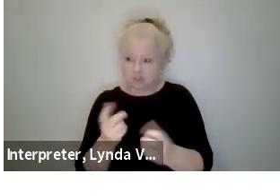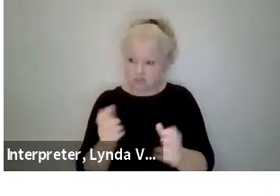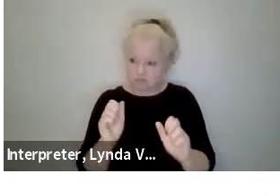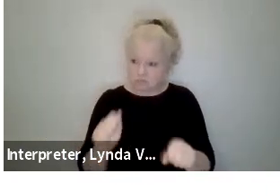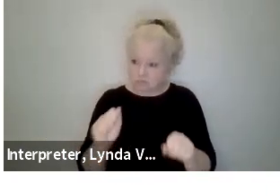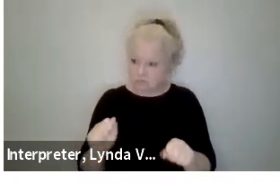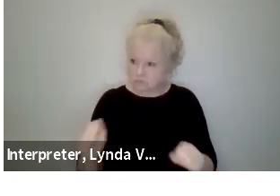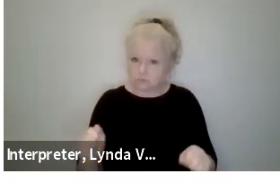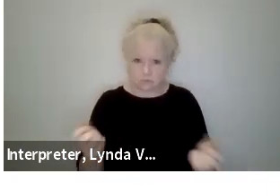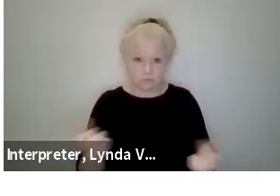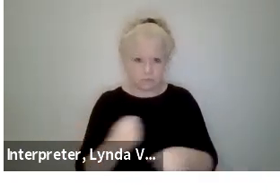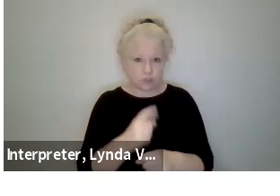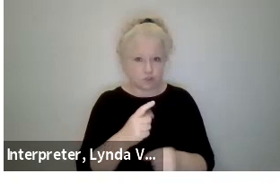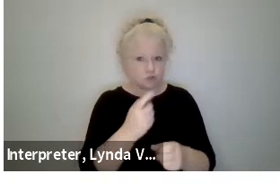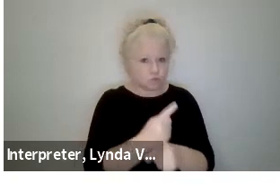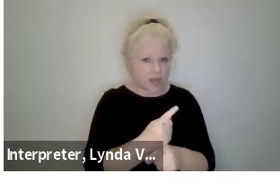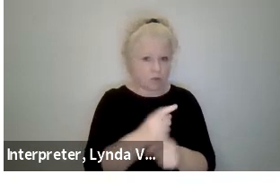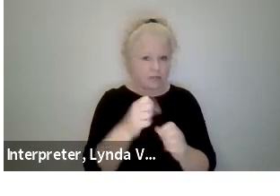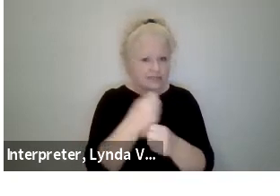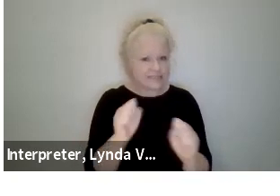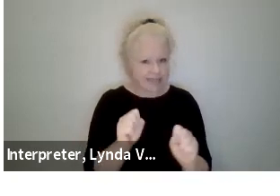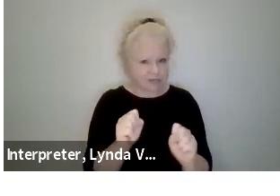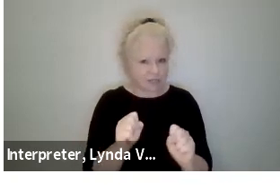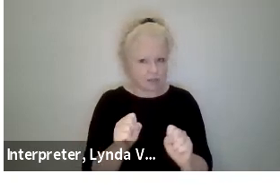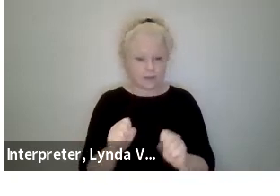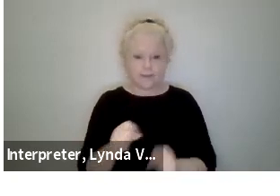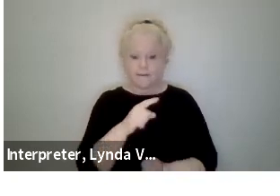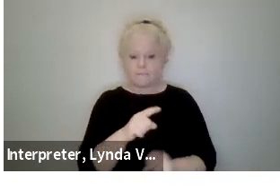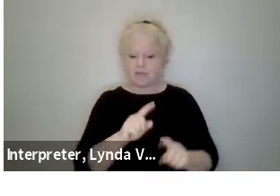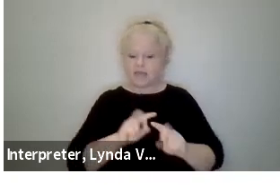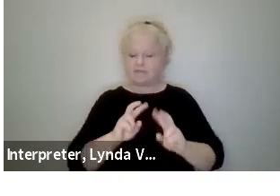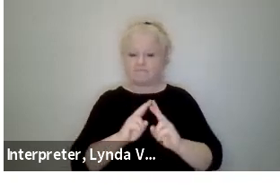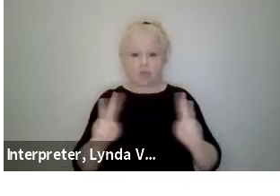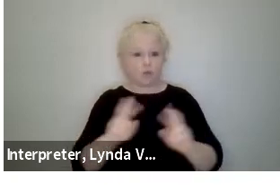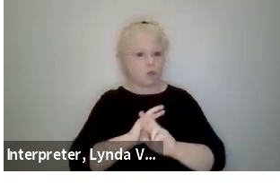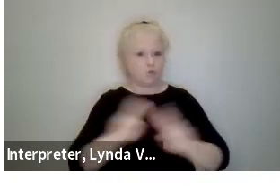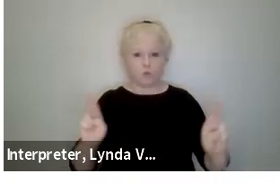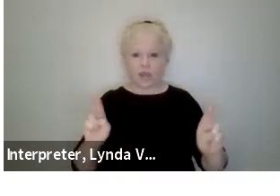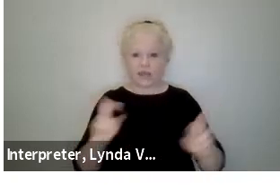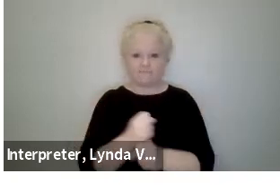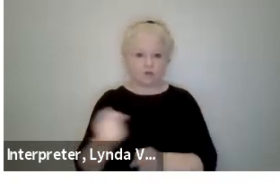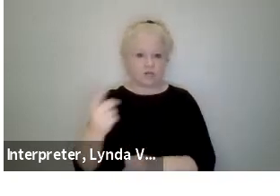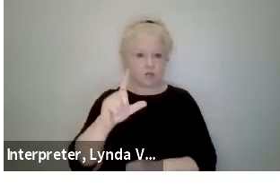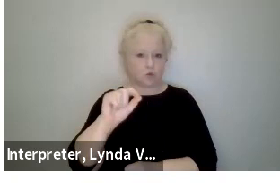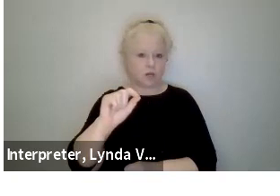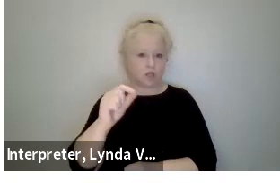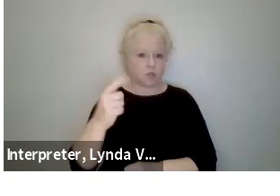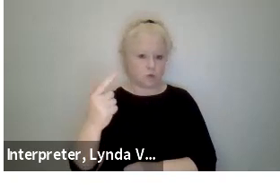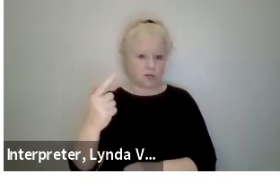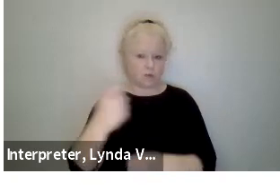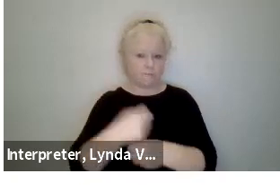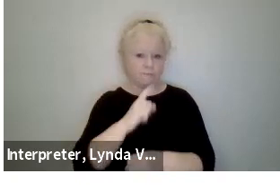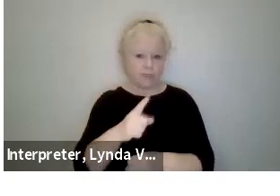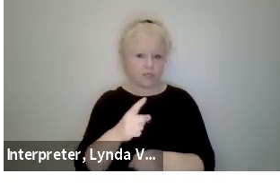they get correct with the safety, but they are really on it this year, and moving into 2021 is one of their goals to make their facility